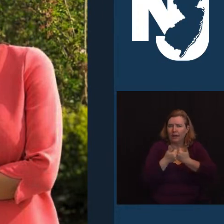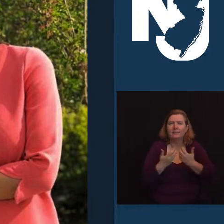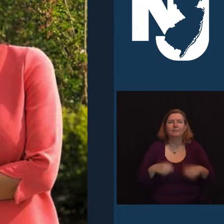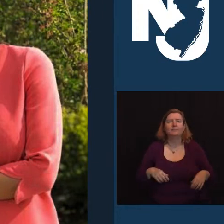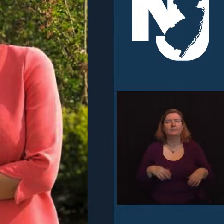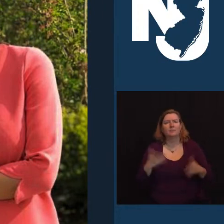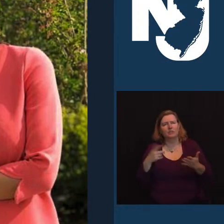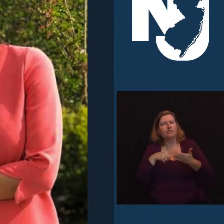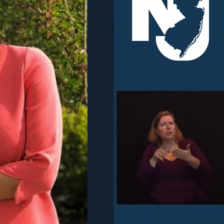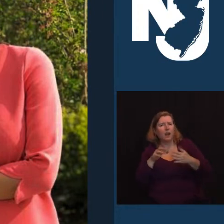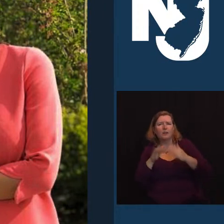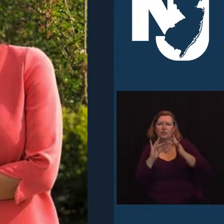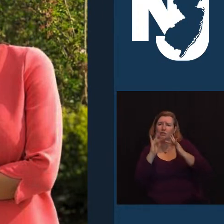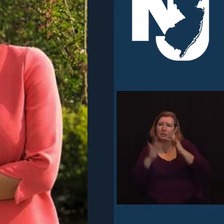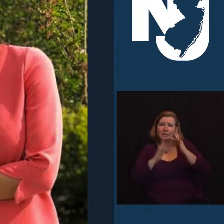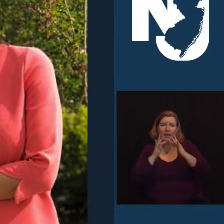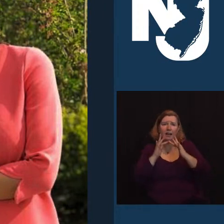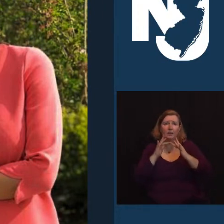coalitionequity.org,